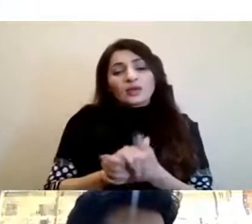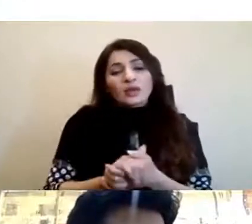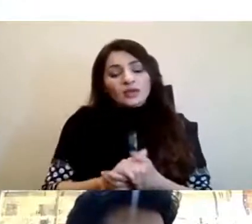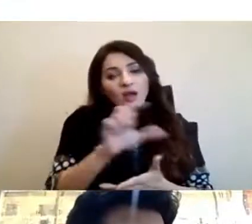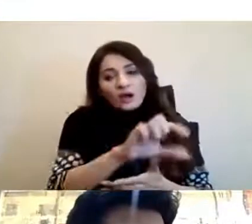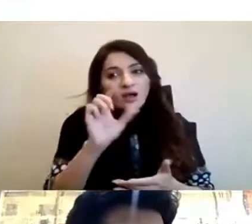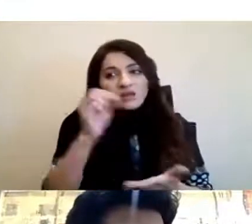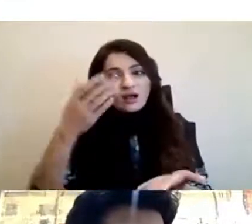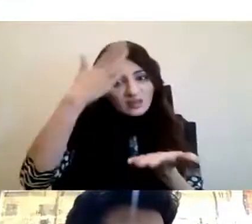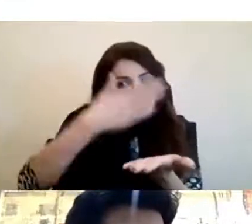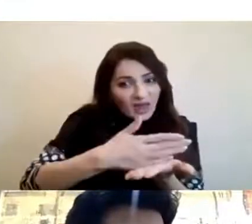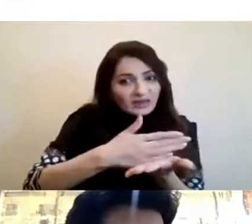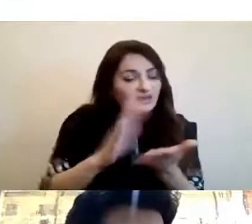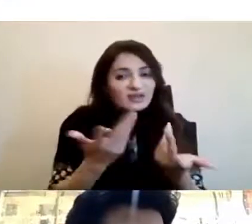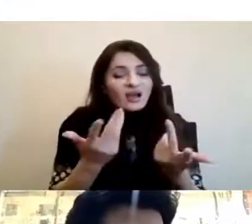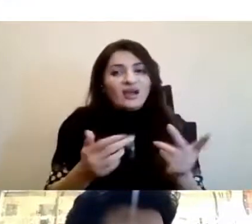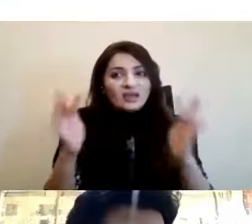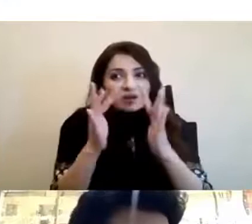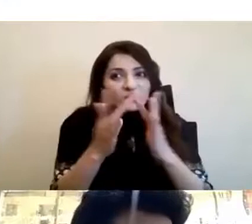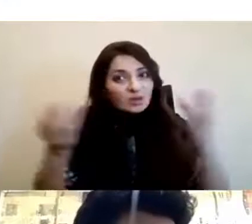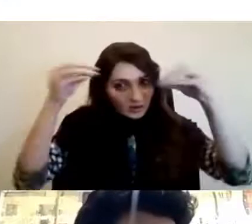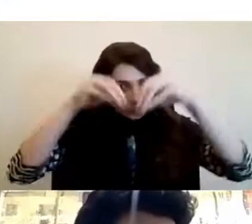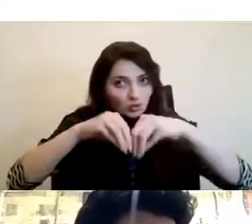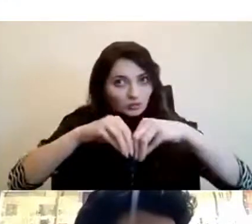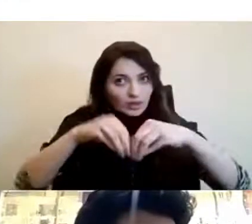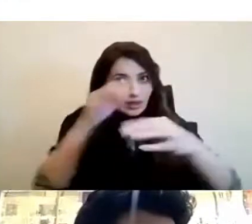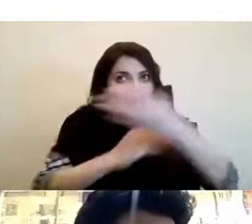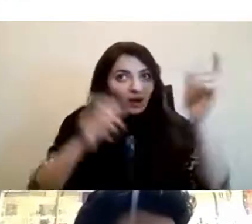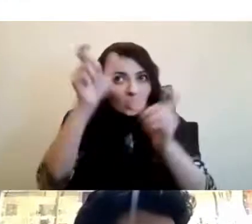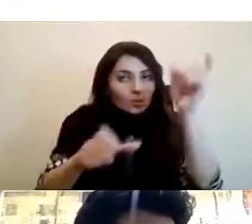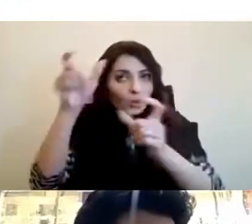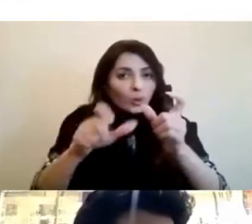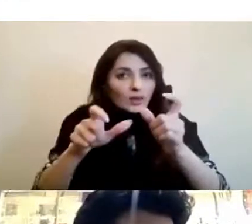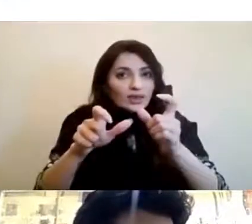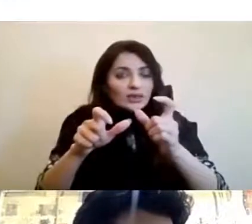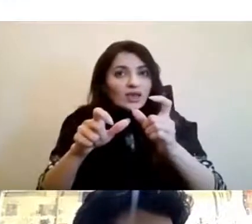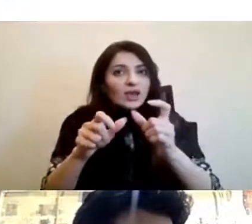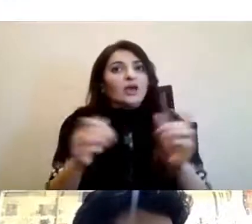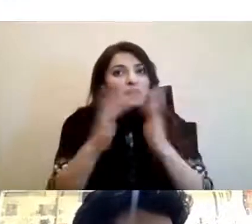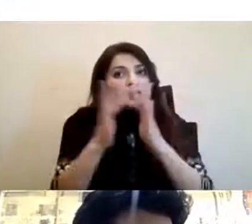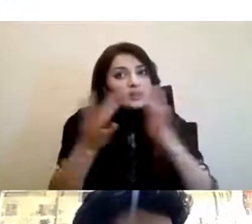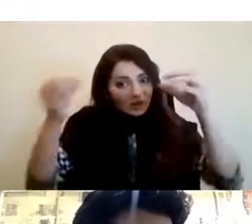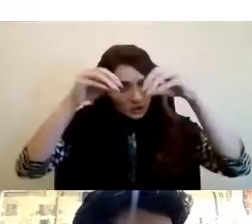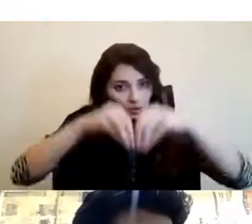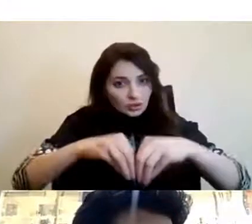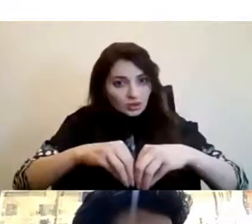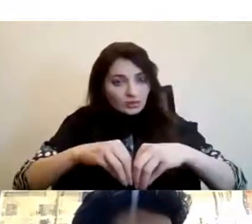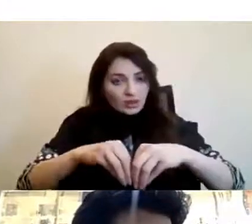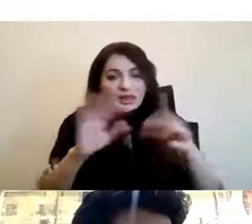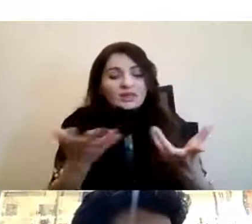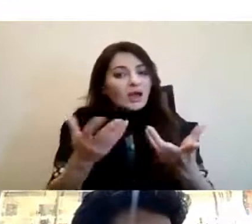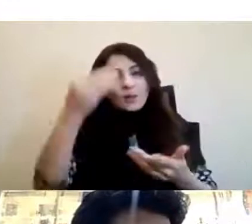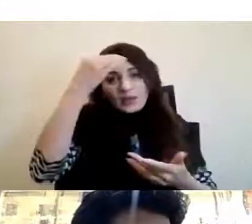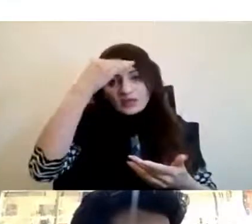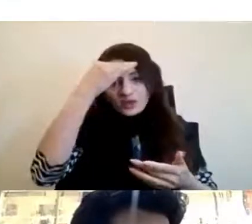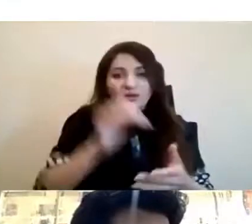digital inclusion that we need to tackle first, and how do we do this? I'll give the word to Nirmata to respond